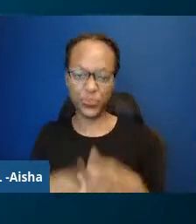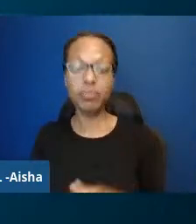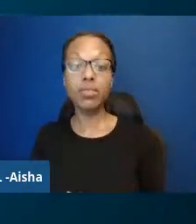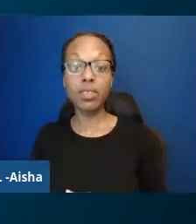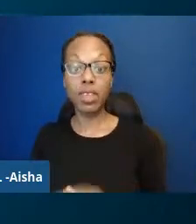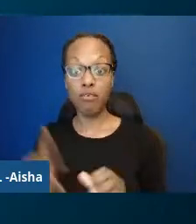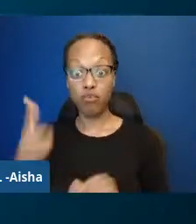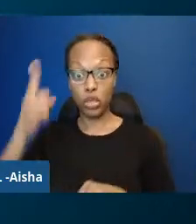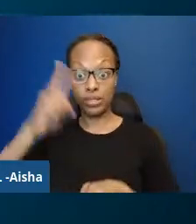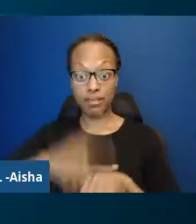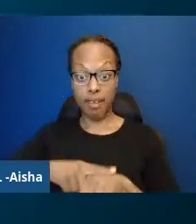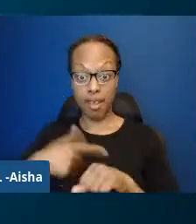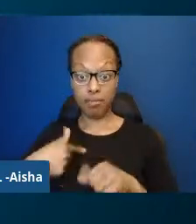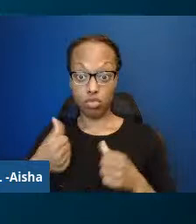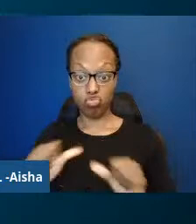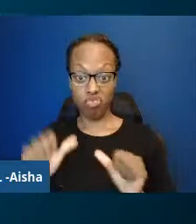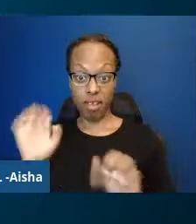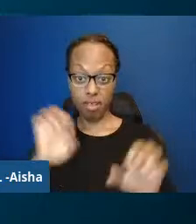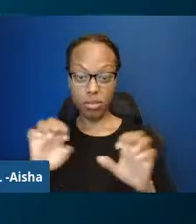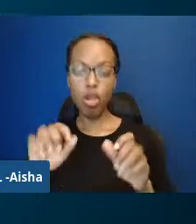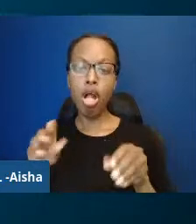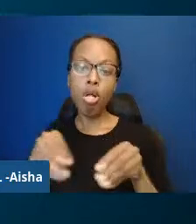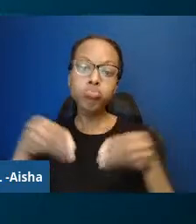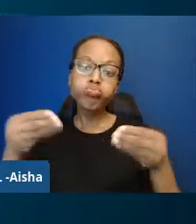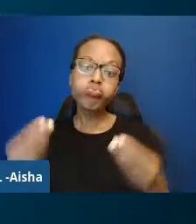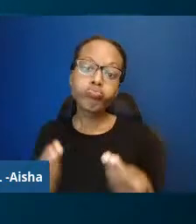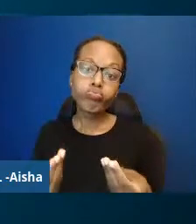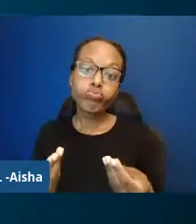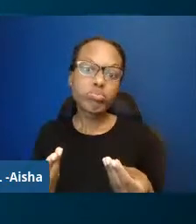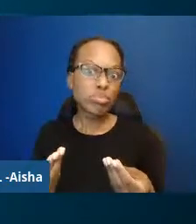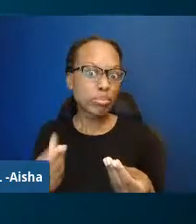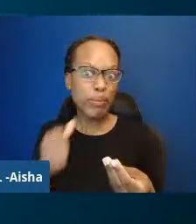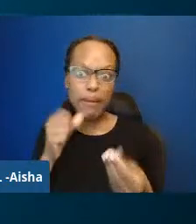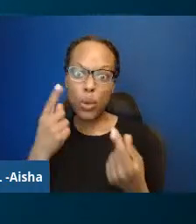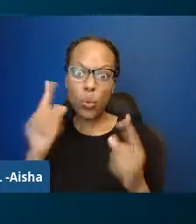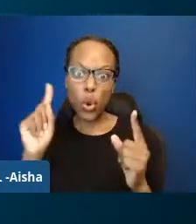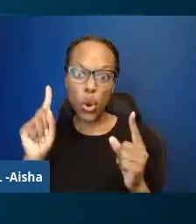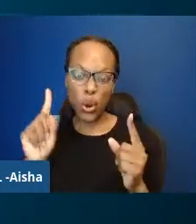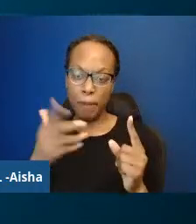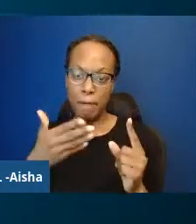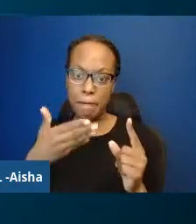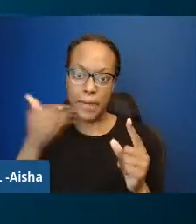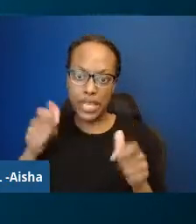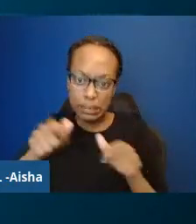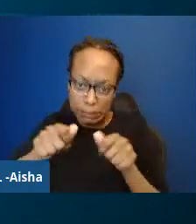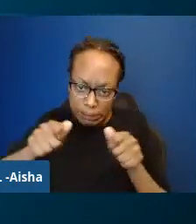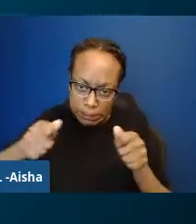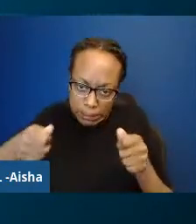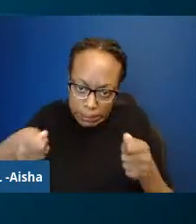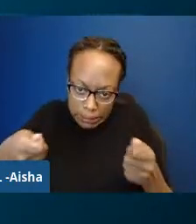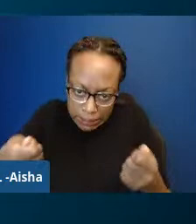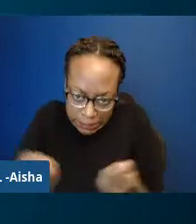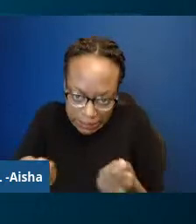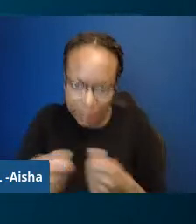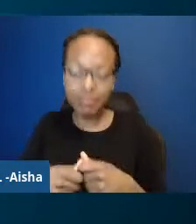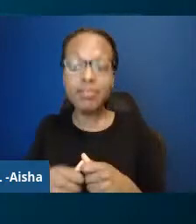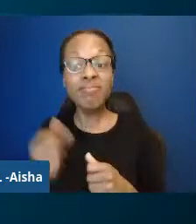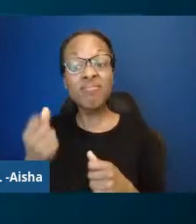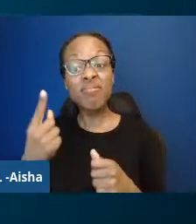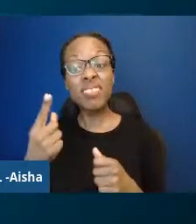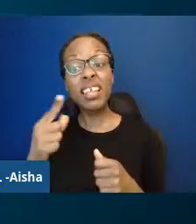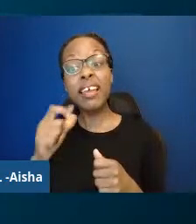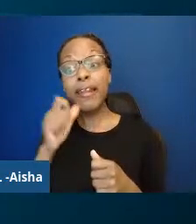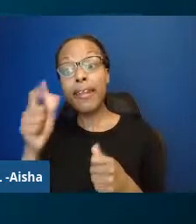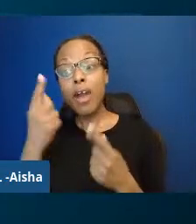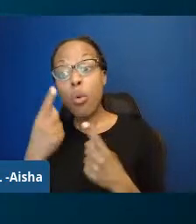experiment, I didn't wrap the plastic tight enough and it didn't quite work, but that's okay. because experimenting is all about